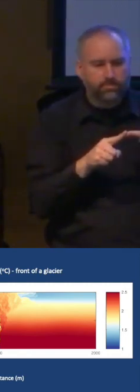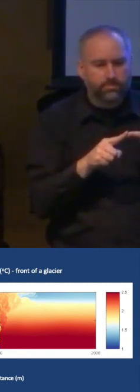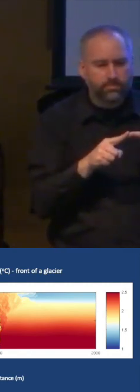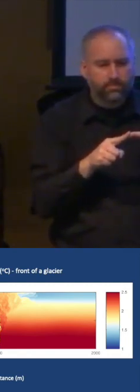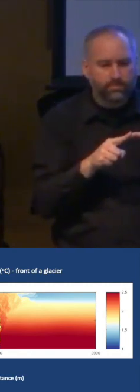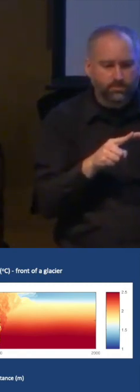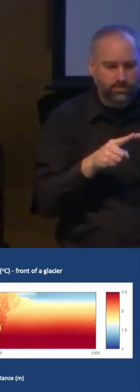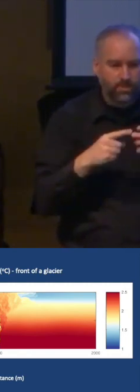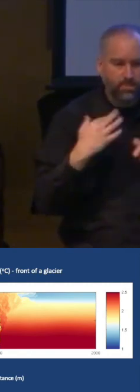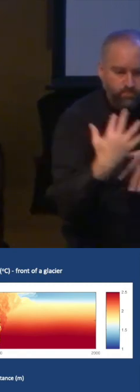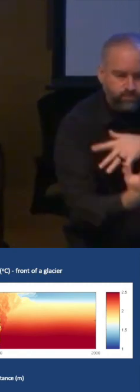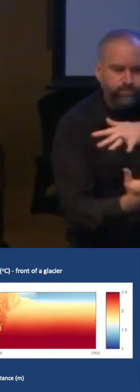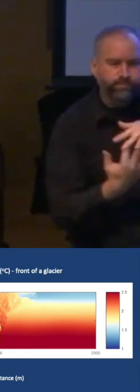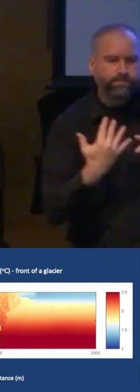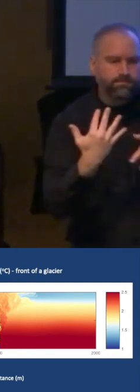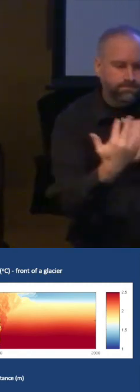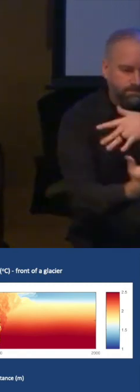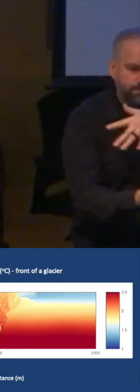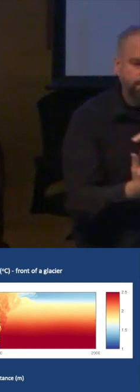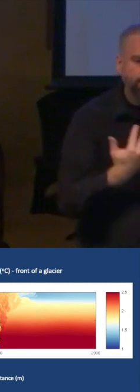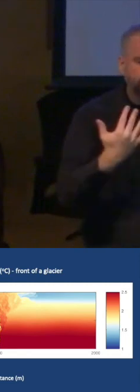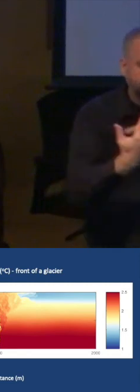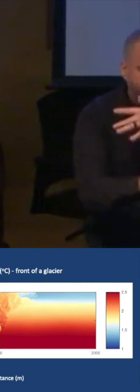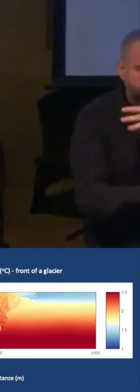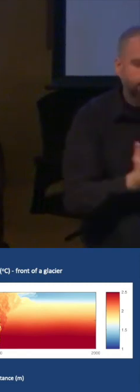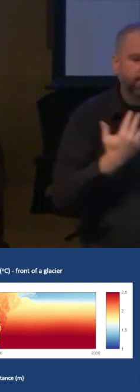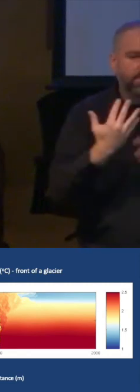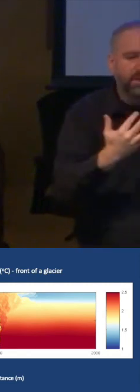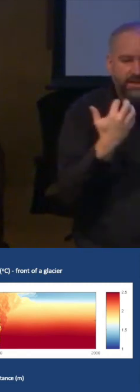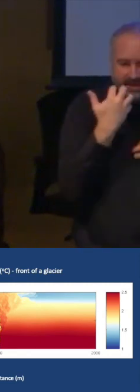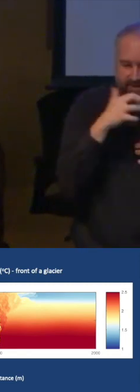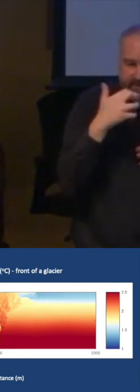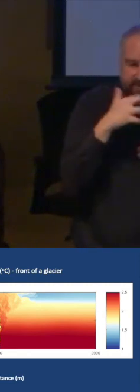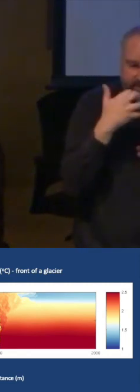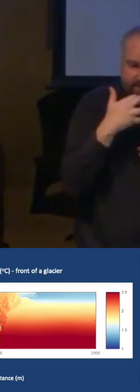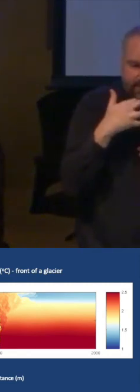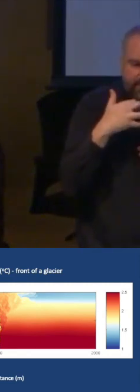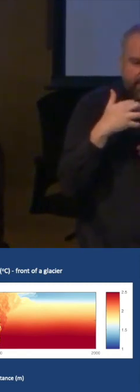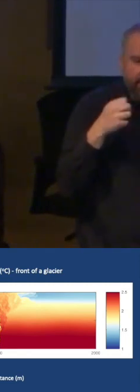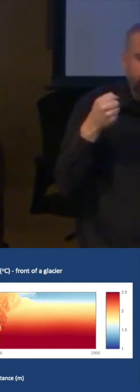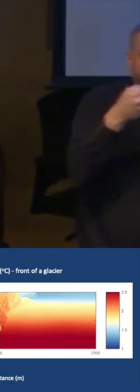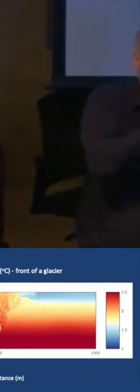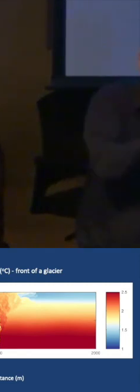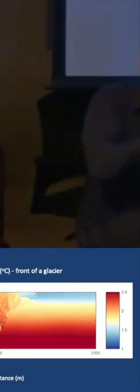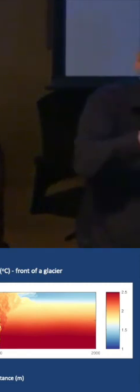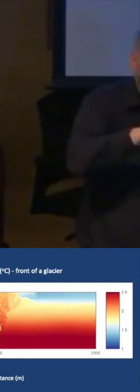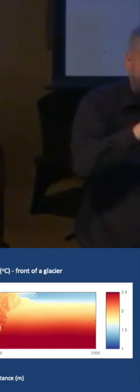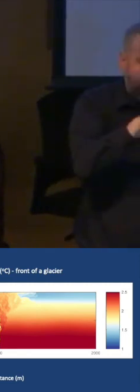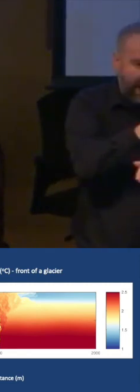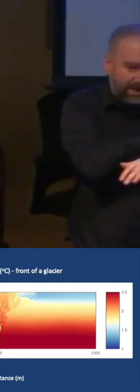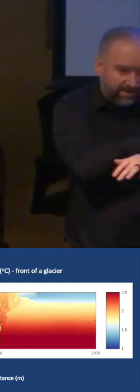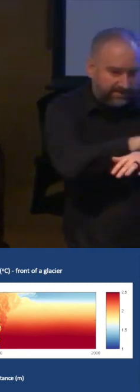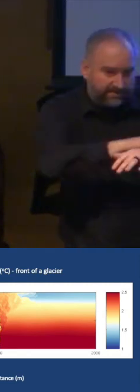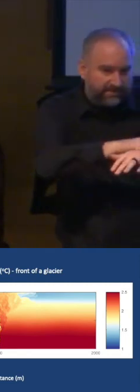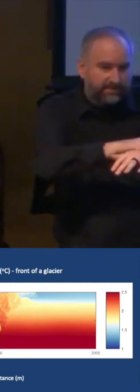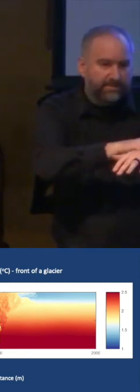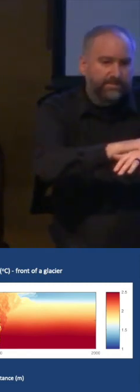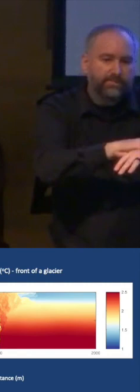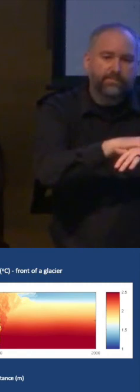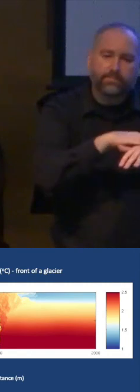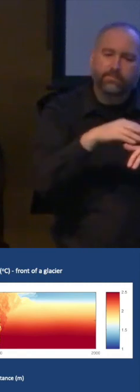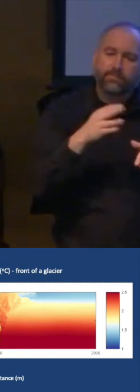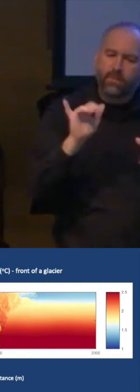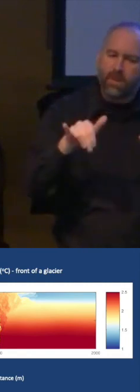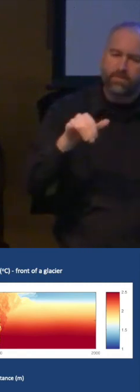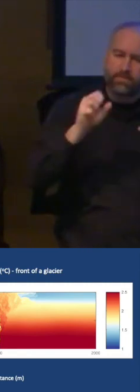is available to mix heat from the ocean to the ice. A good analogy is if you put an ice cube in your drink and just